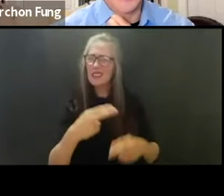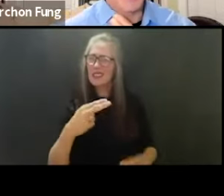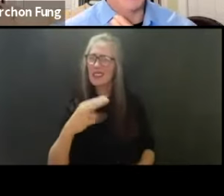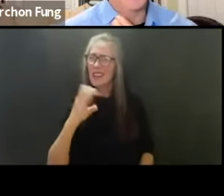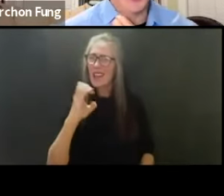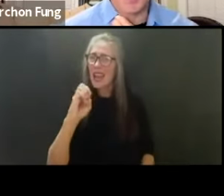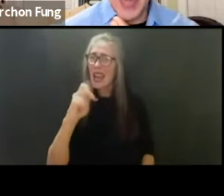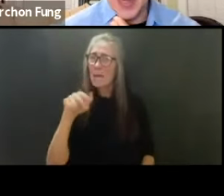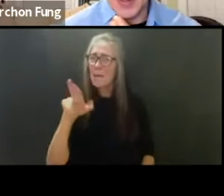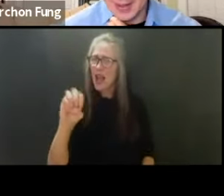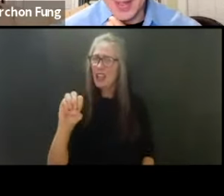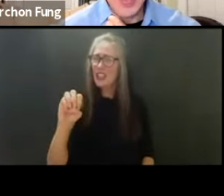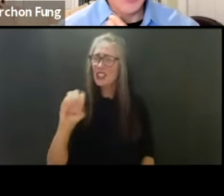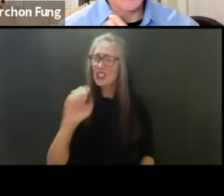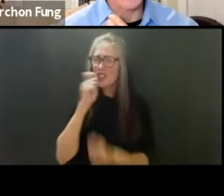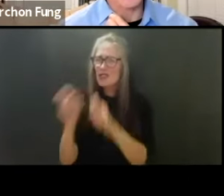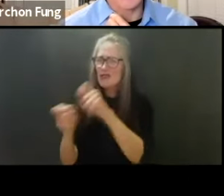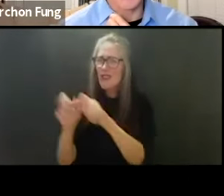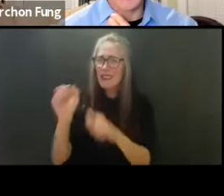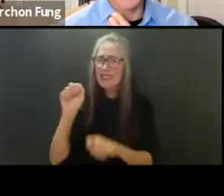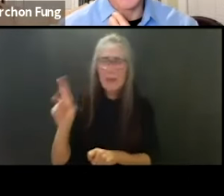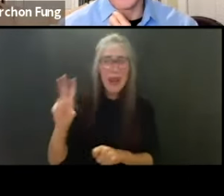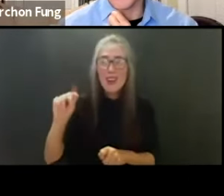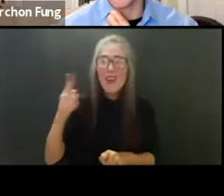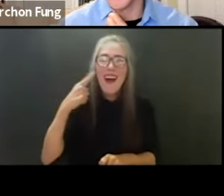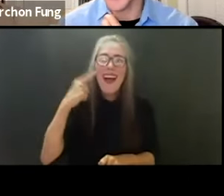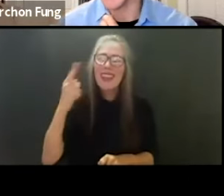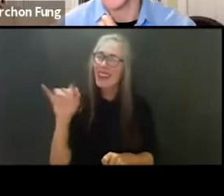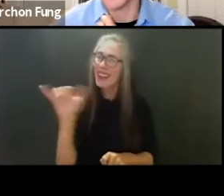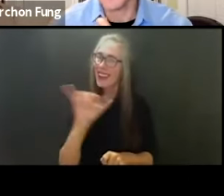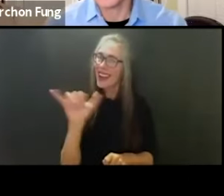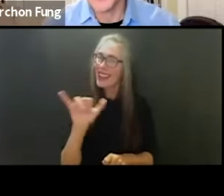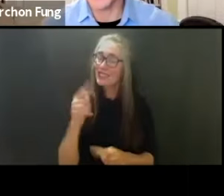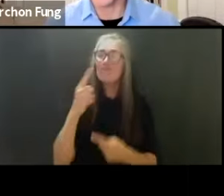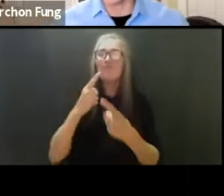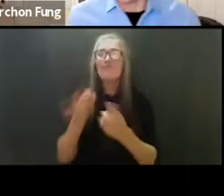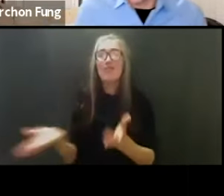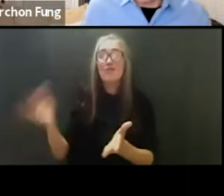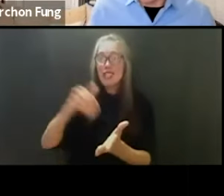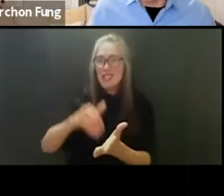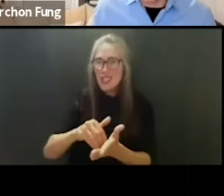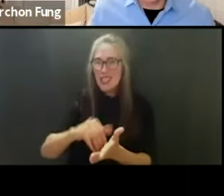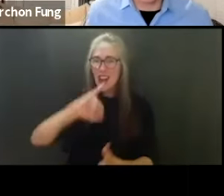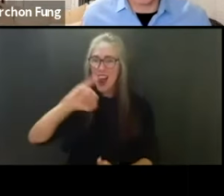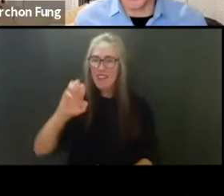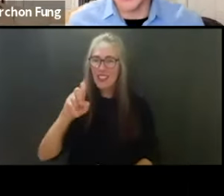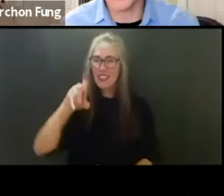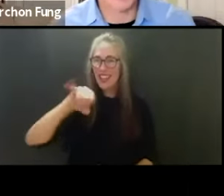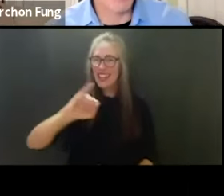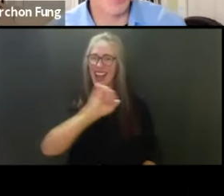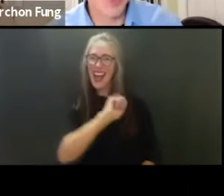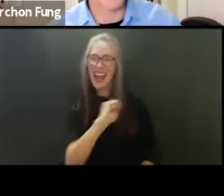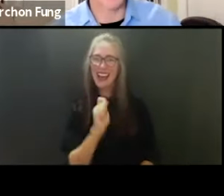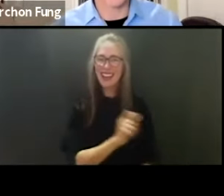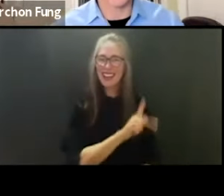have to call it the empire strikes back? I think of it as return of the Jedi. And I think that's a pretty good point,